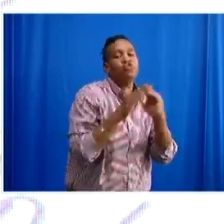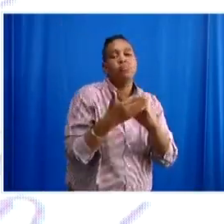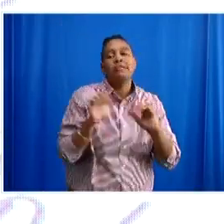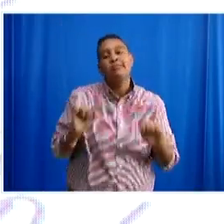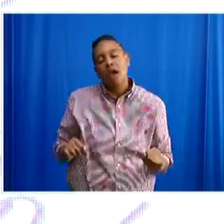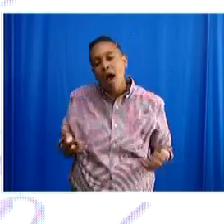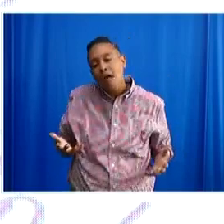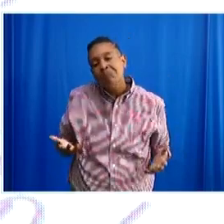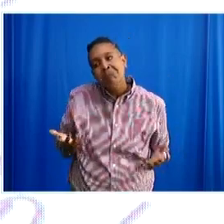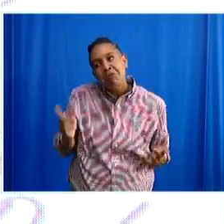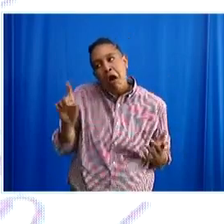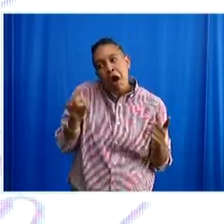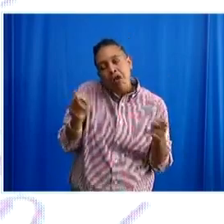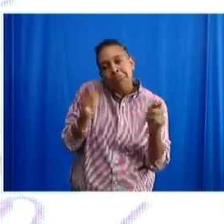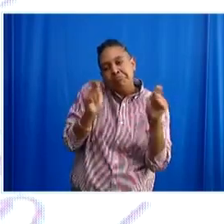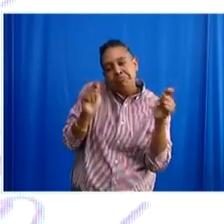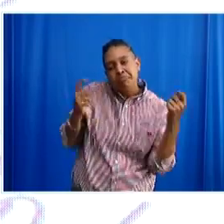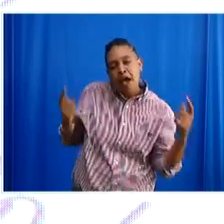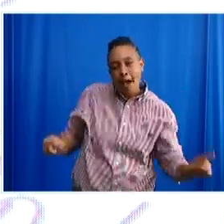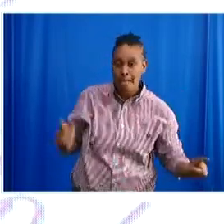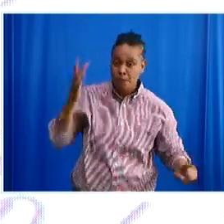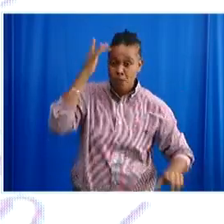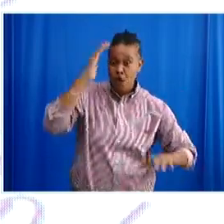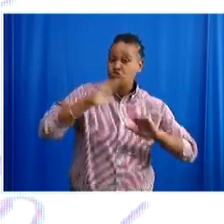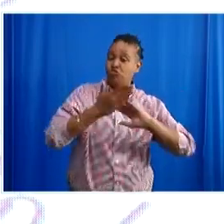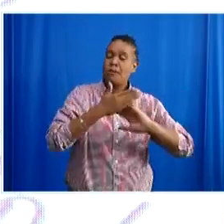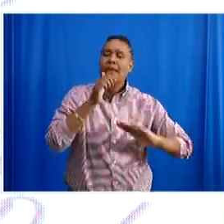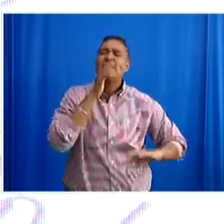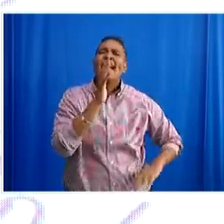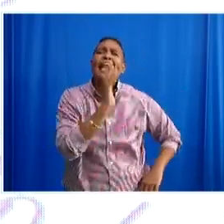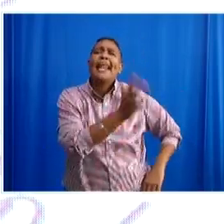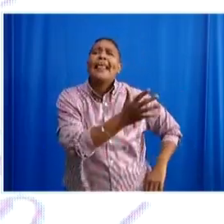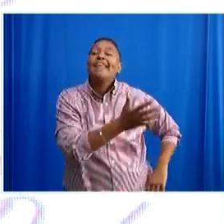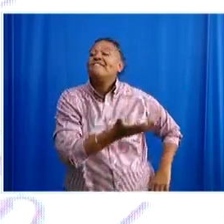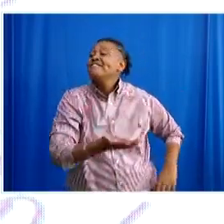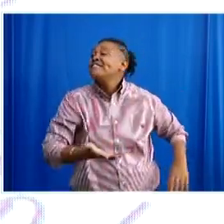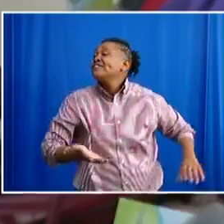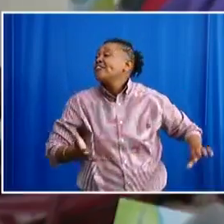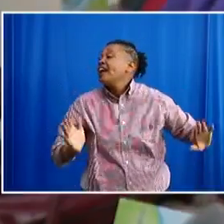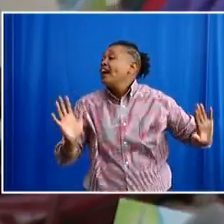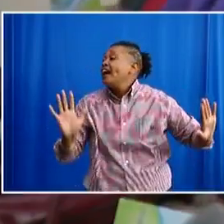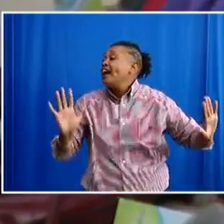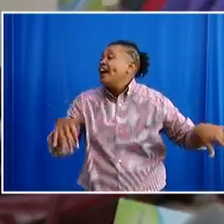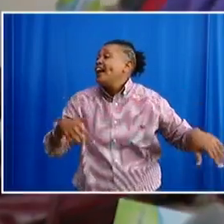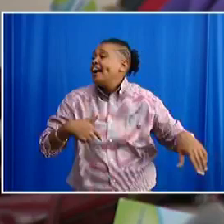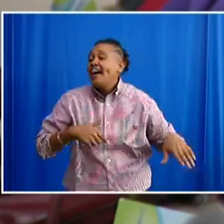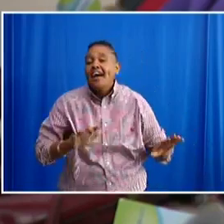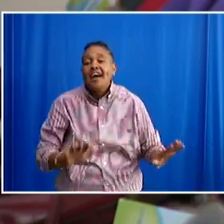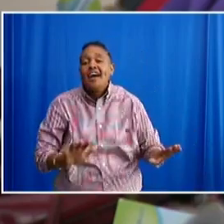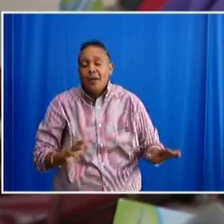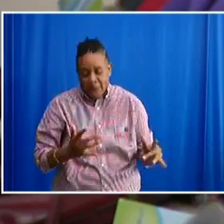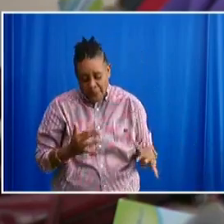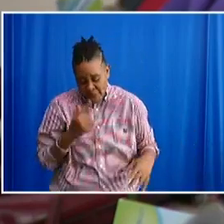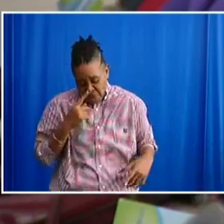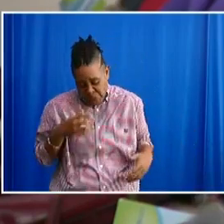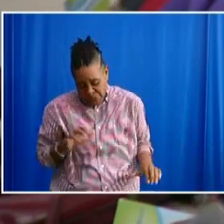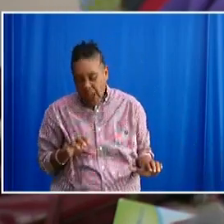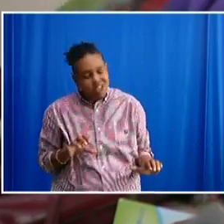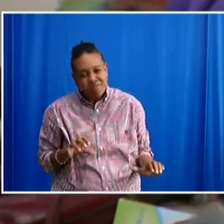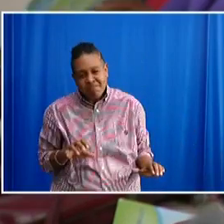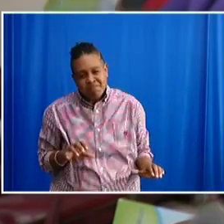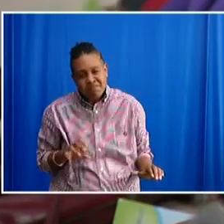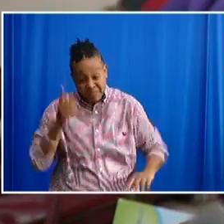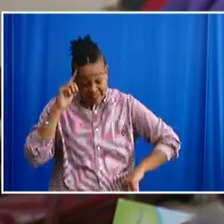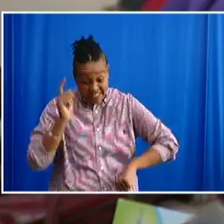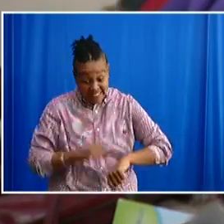Jamaica is not going to leave anything to chance. For this period of prosperity that we